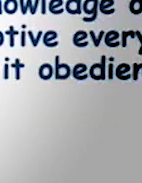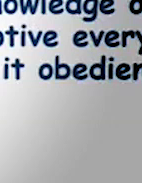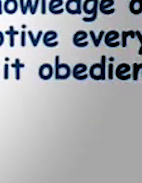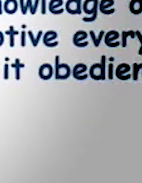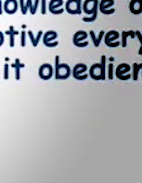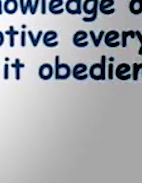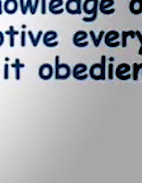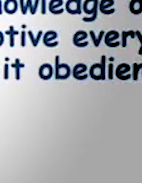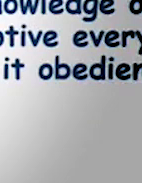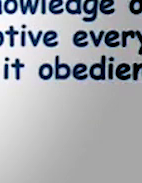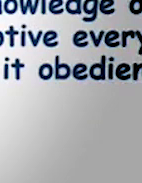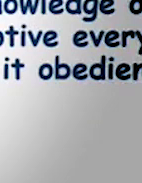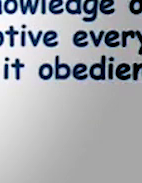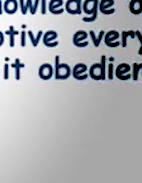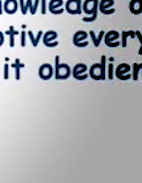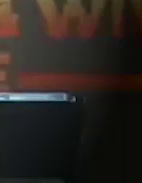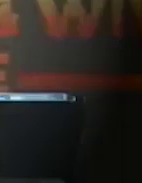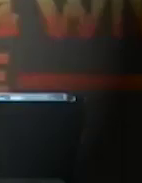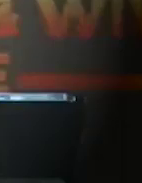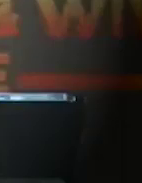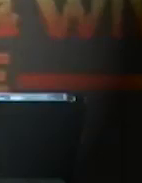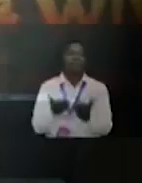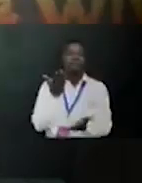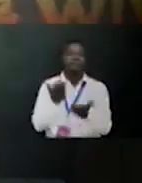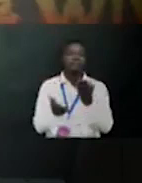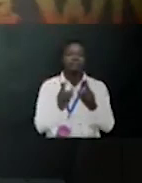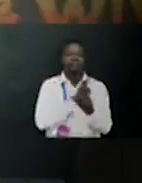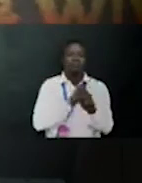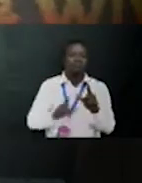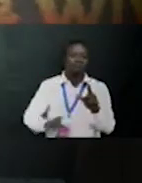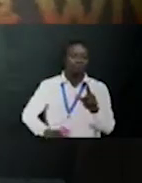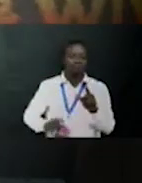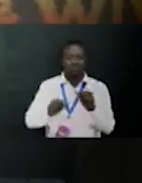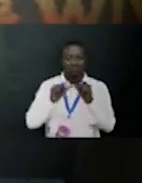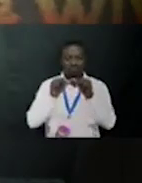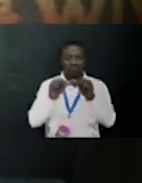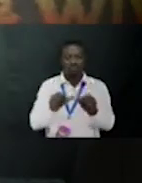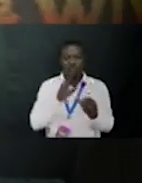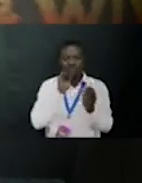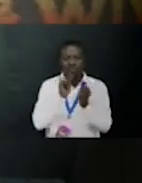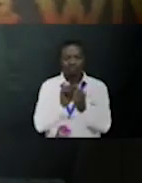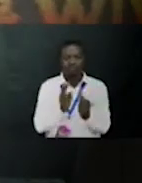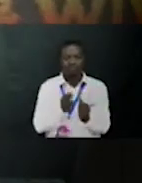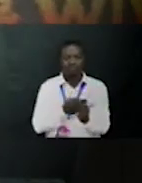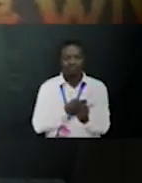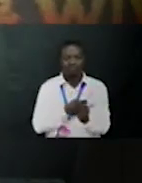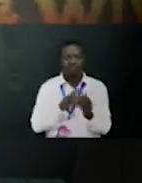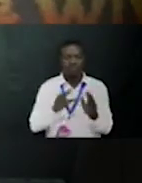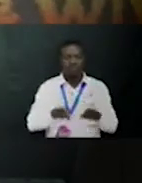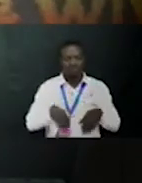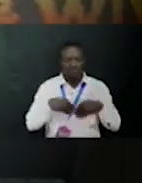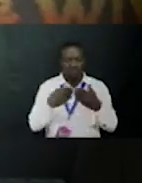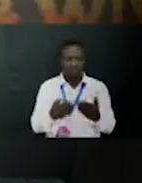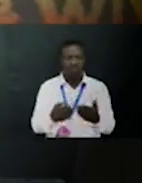Now, let me conclude. May the Lord continue to be with us and grant us